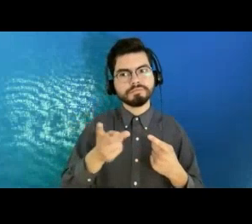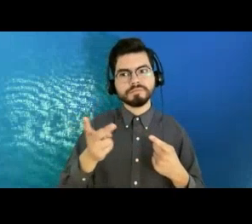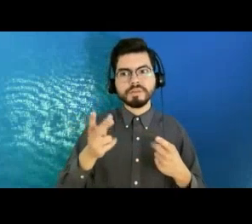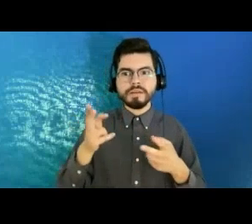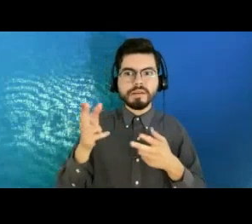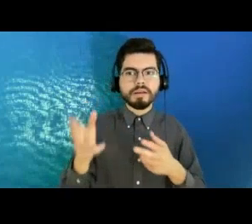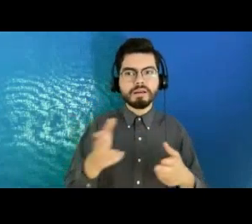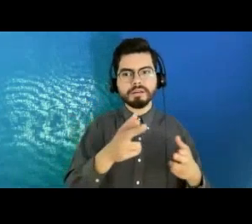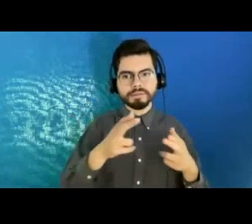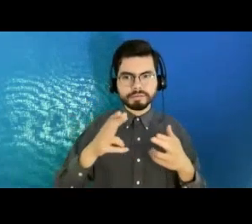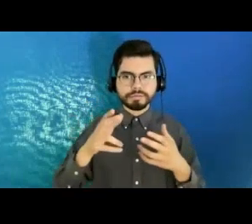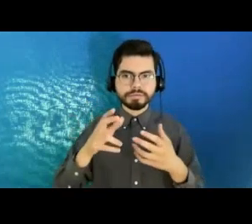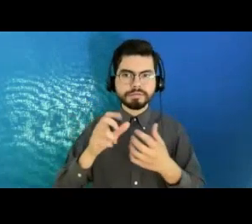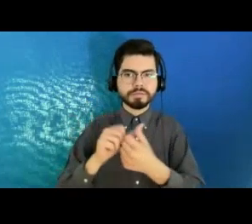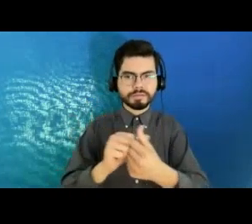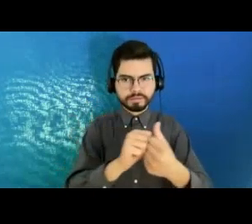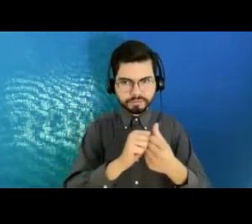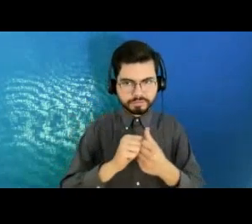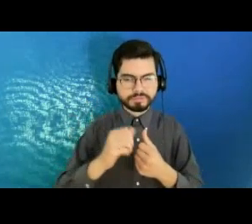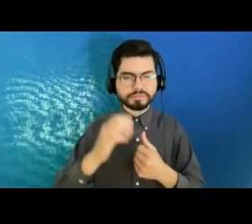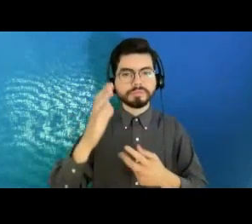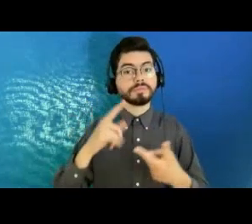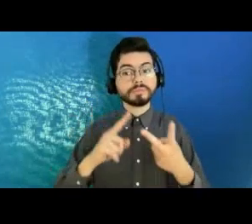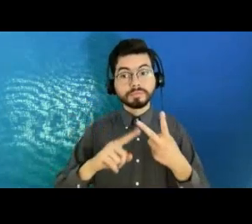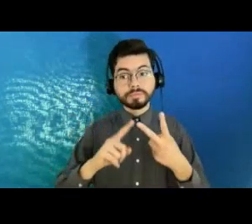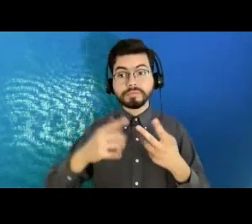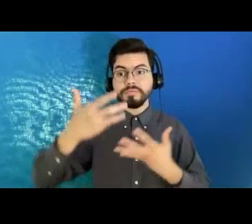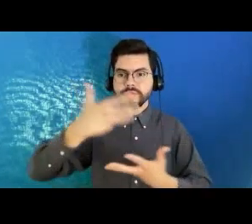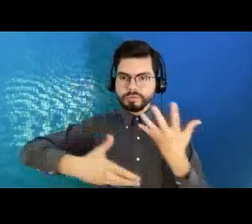something that we documented, which might be interesting for you guys.